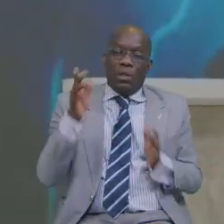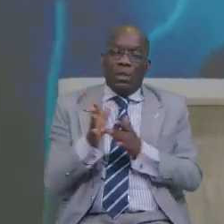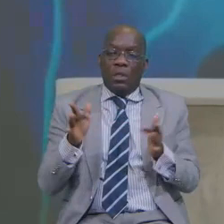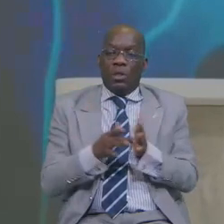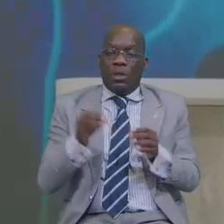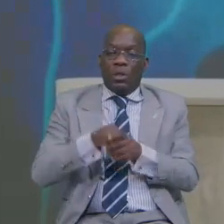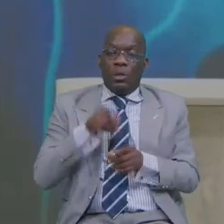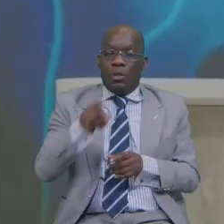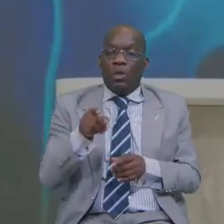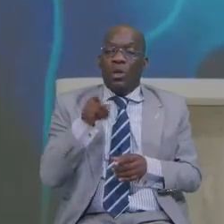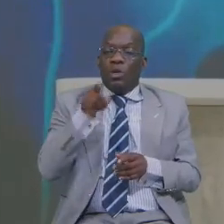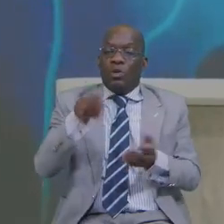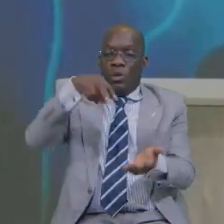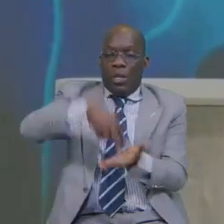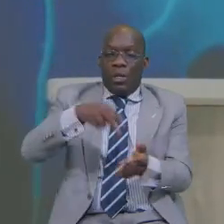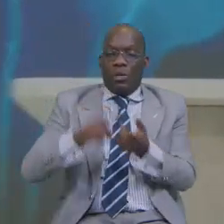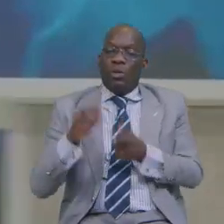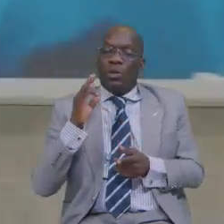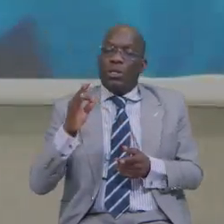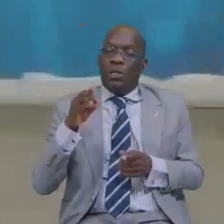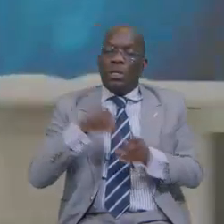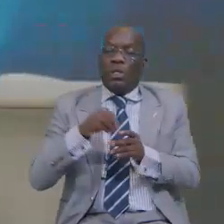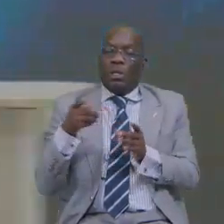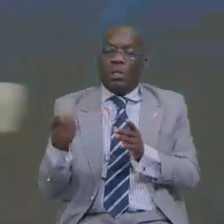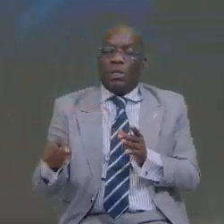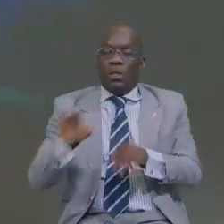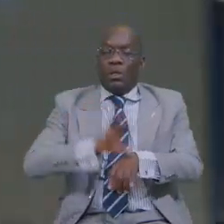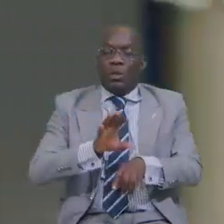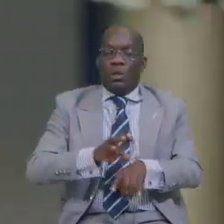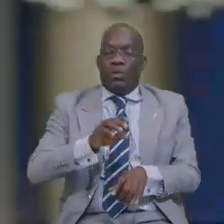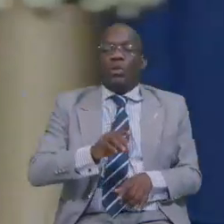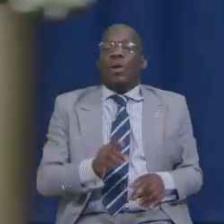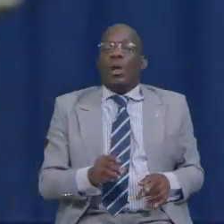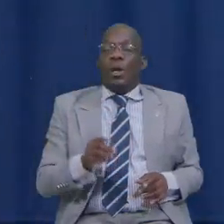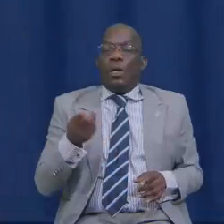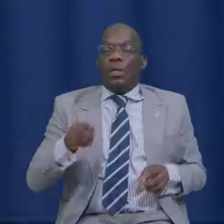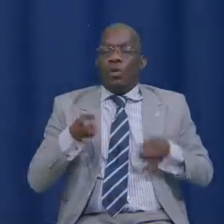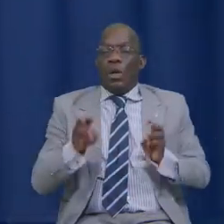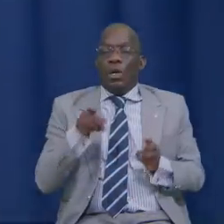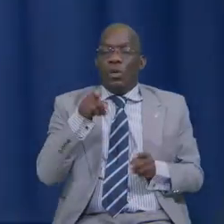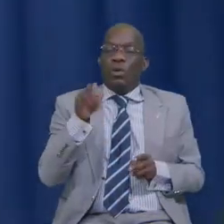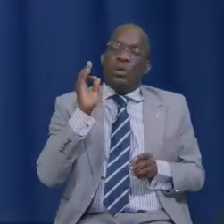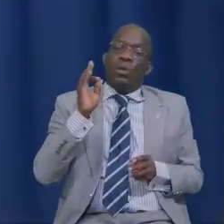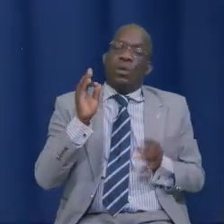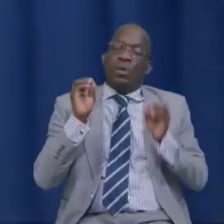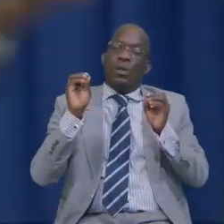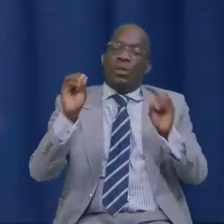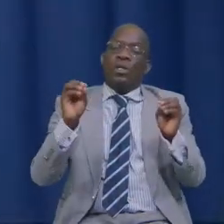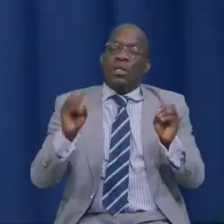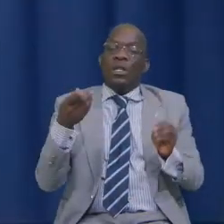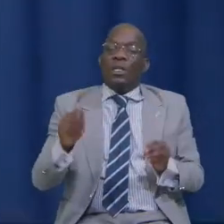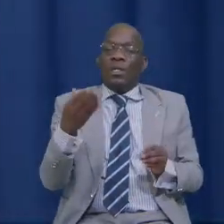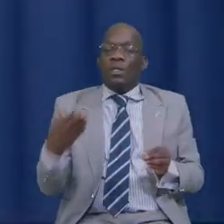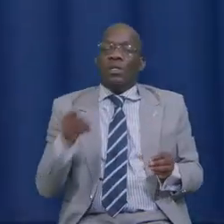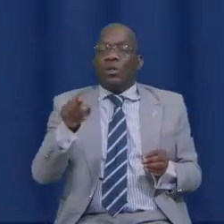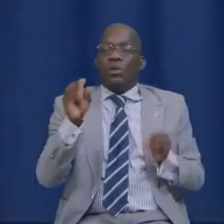to teach in the church? The way you teach, the material you teach, everything you